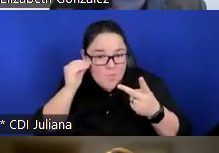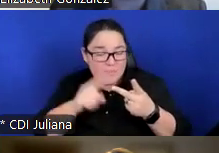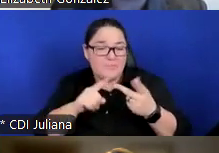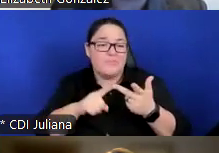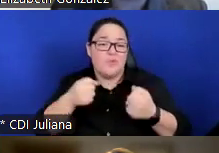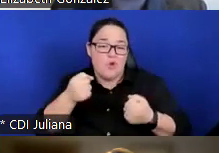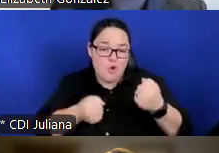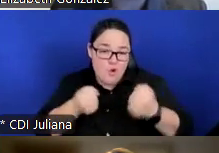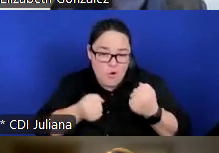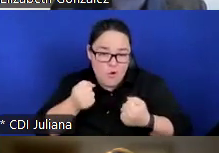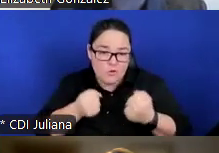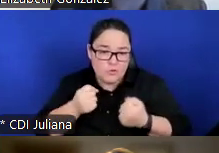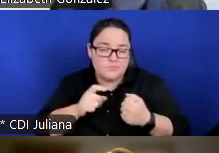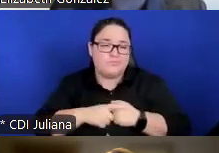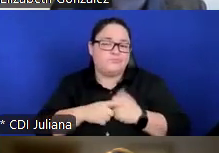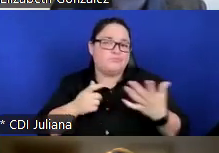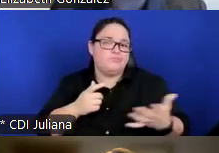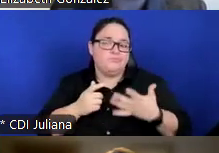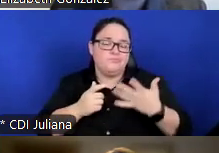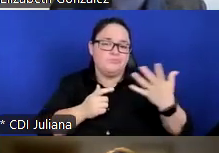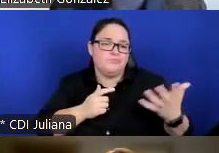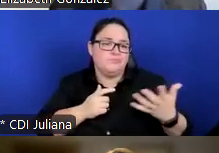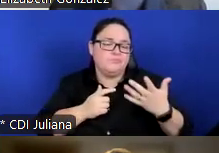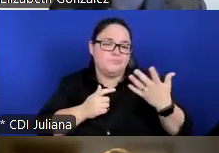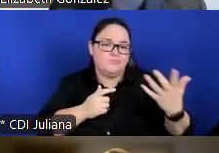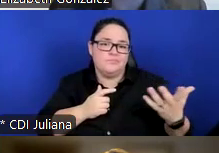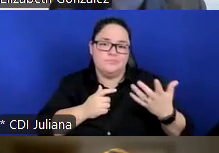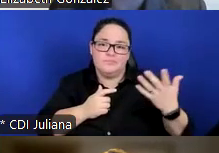and those things, those worries,